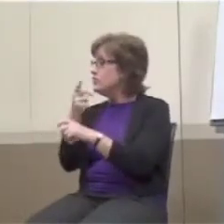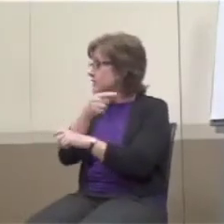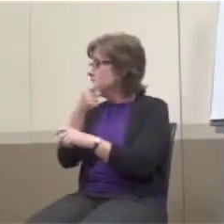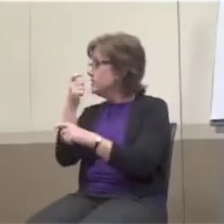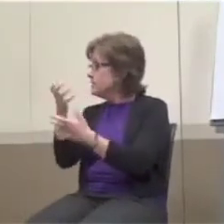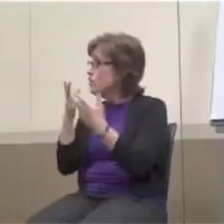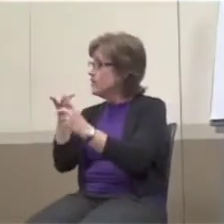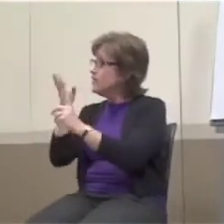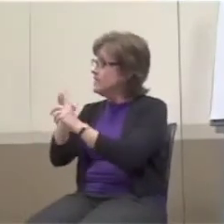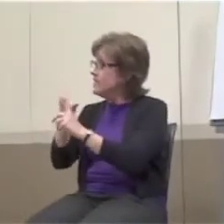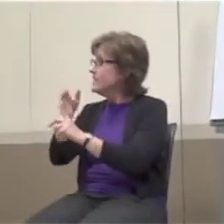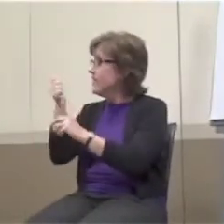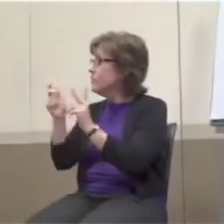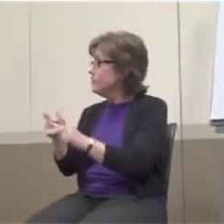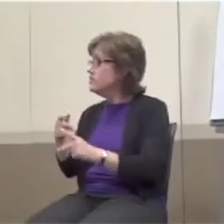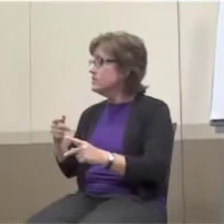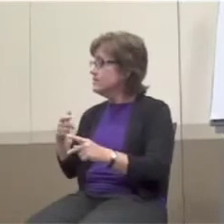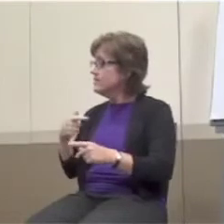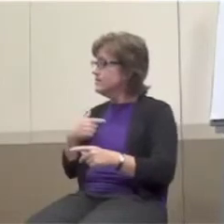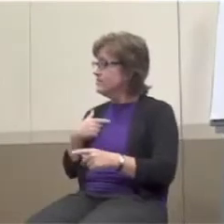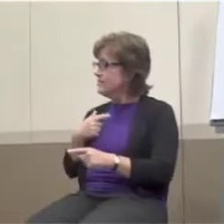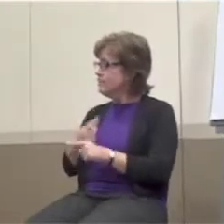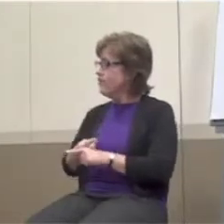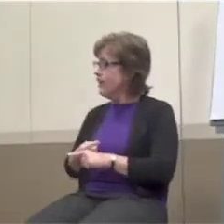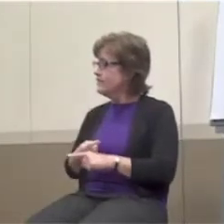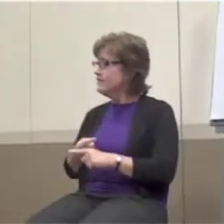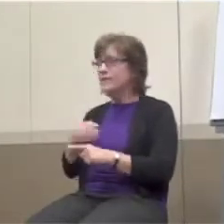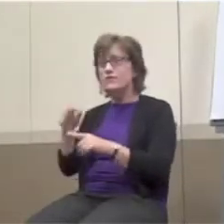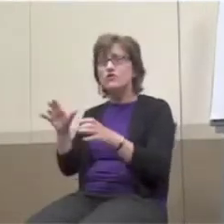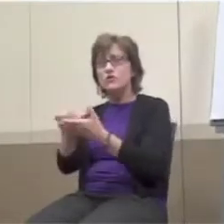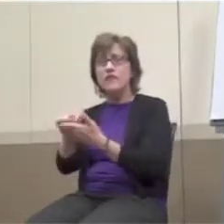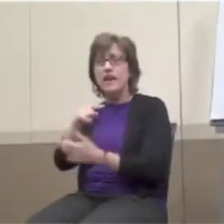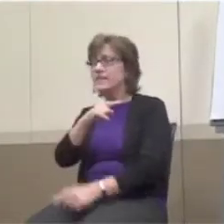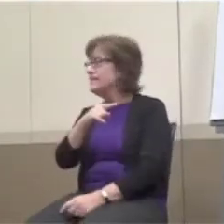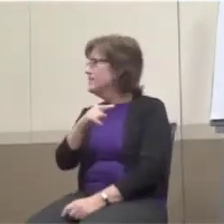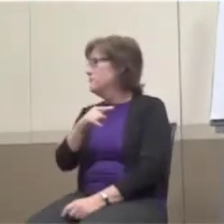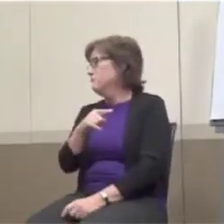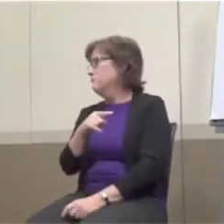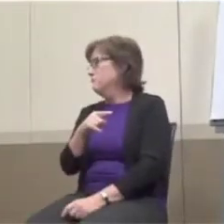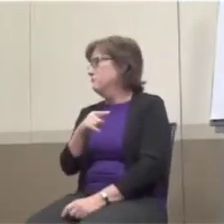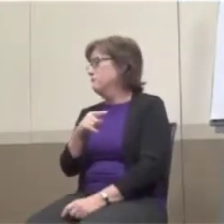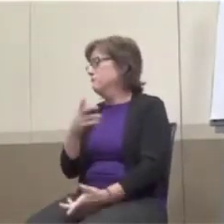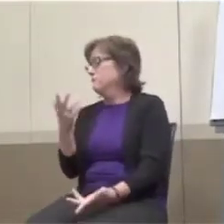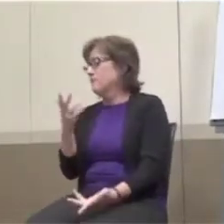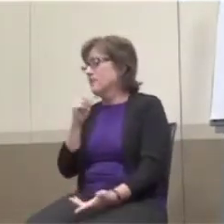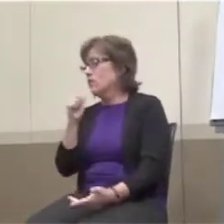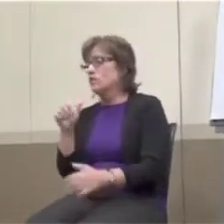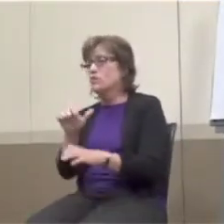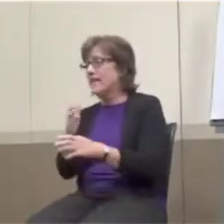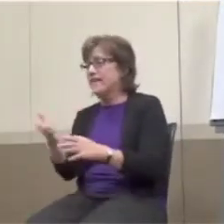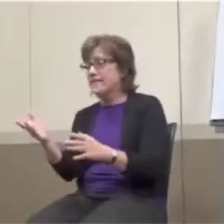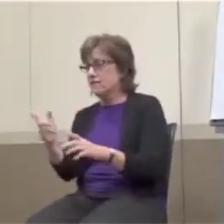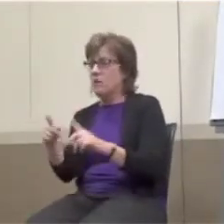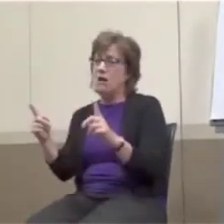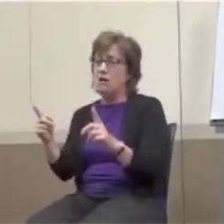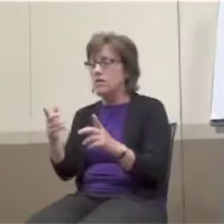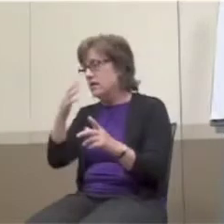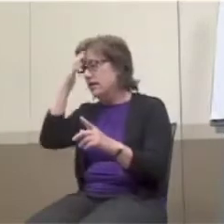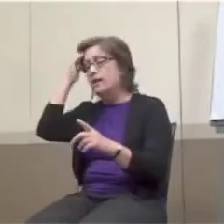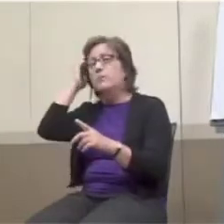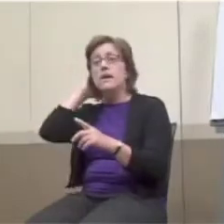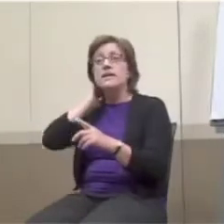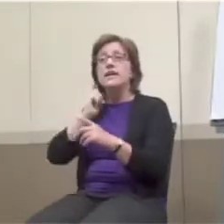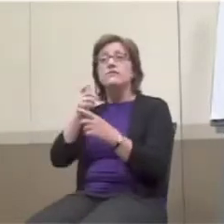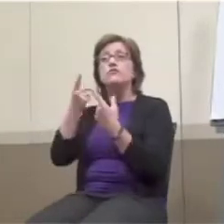want to convince the other person that we're right. And as long as you do that, this isn't going to do anything. But if you're trying to resolve